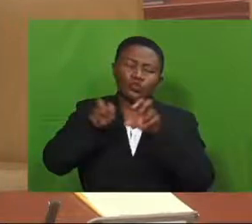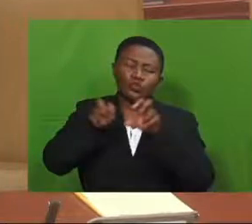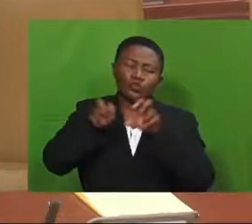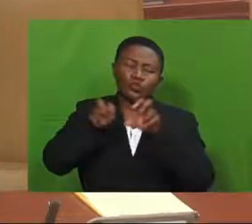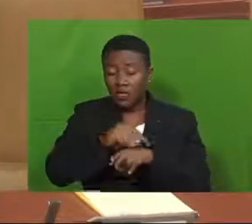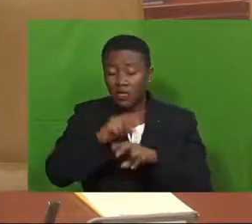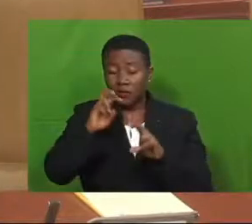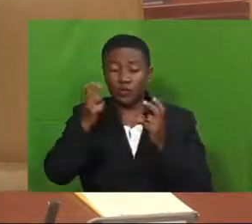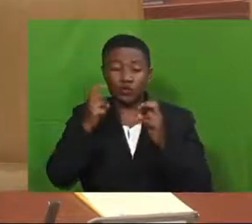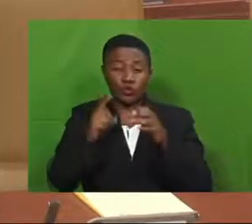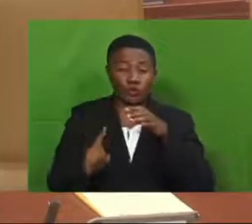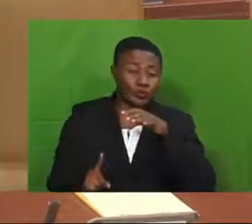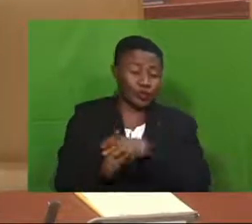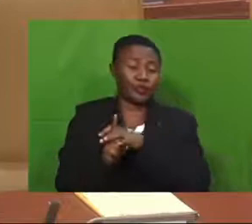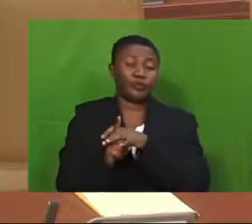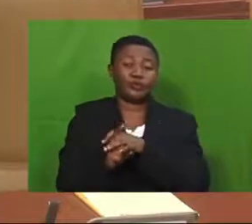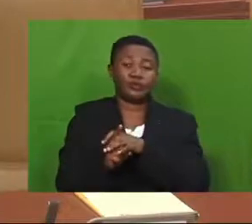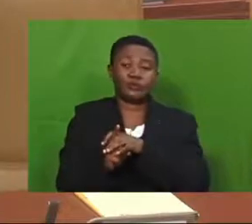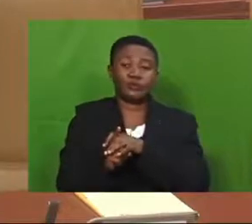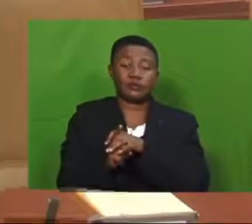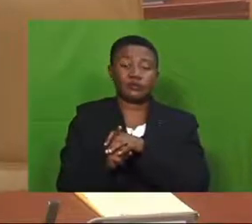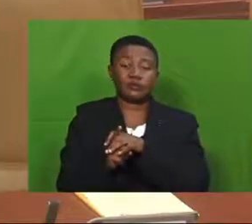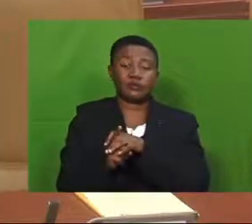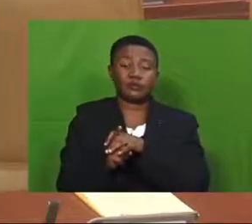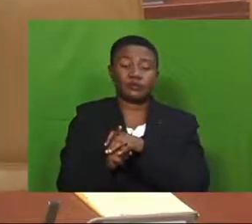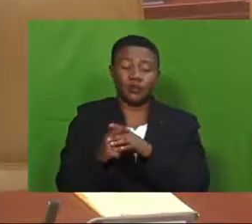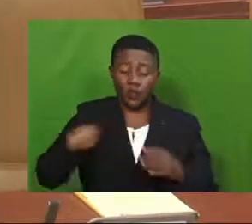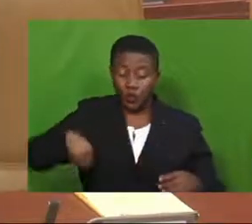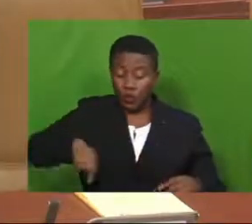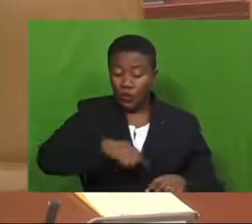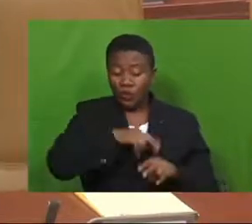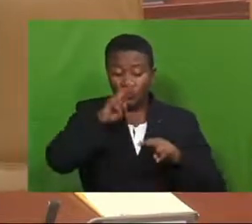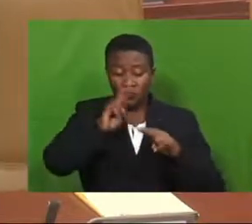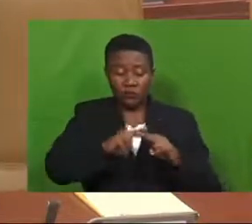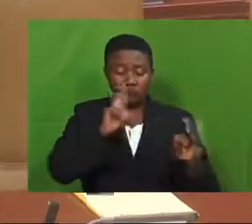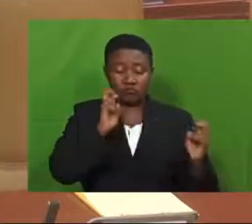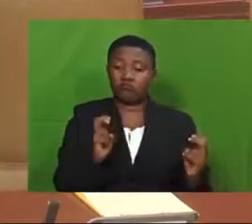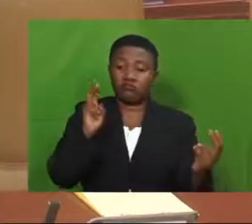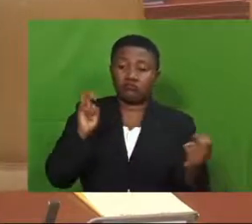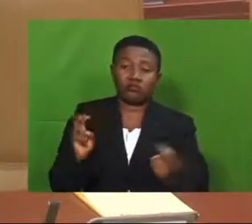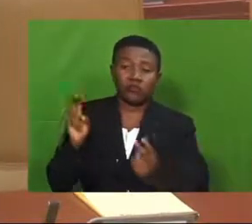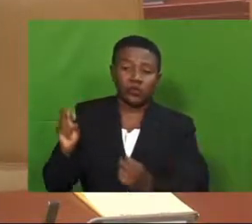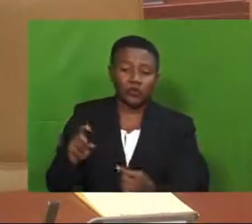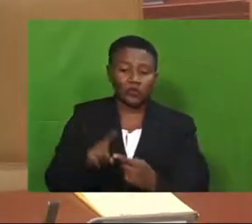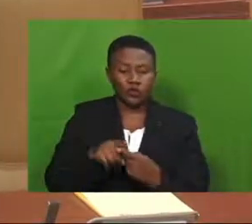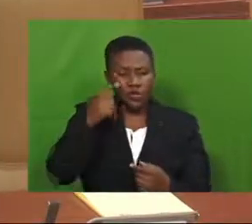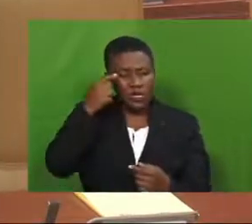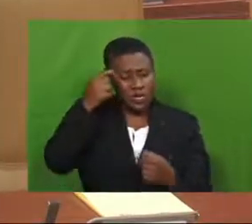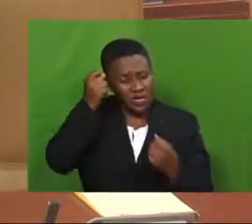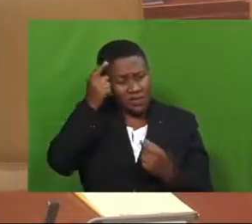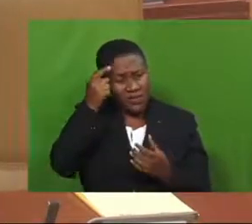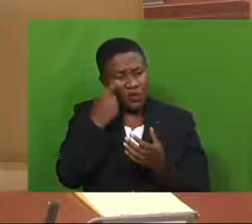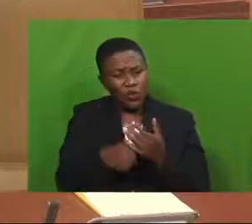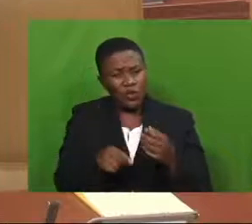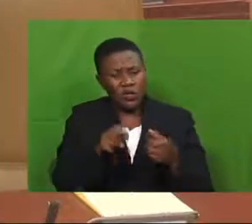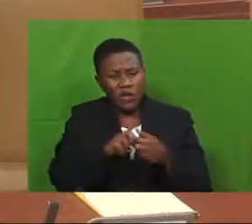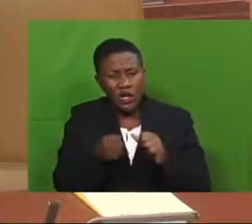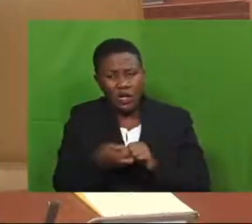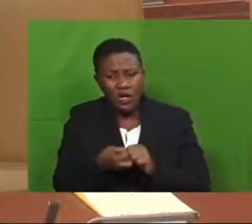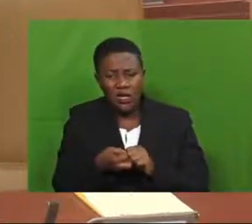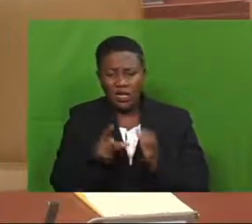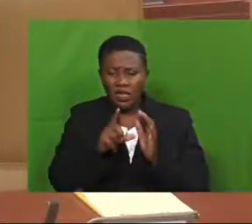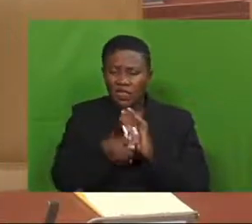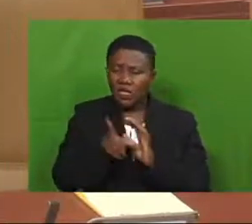forward, as we all sat down to understand what the issues were, he would come out